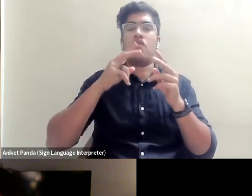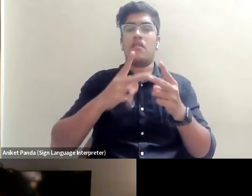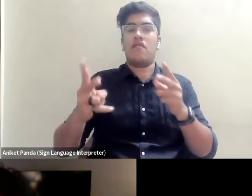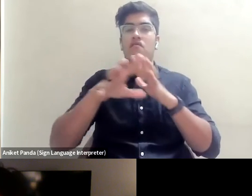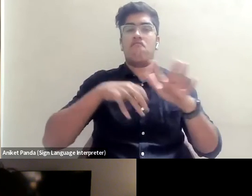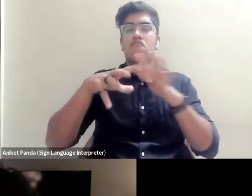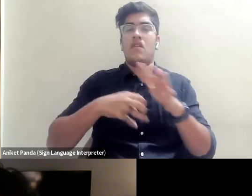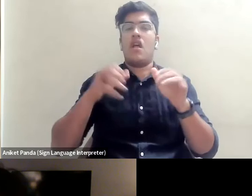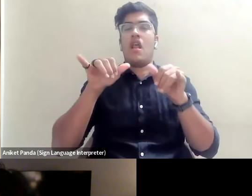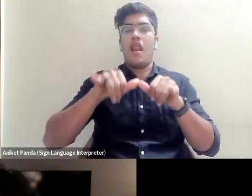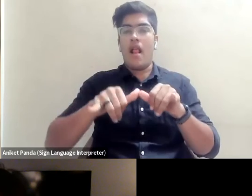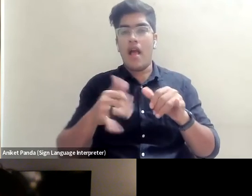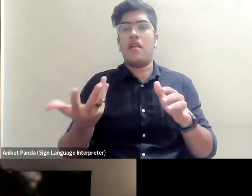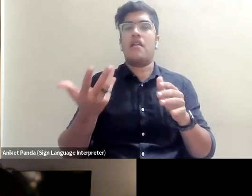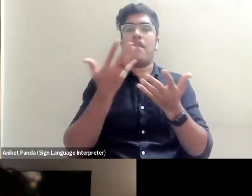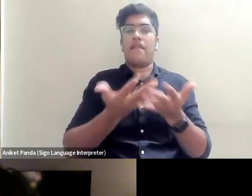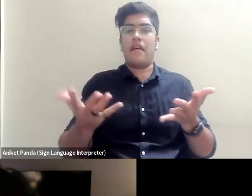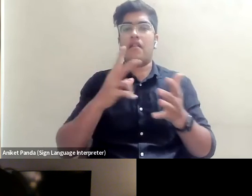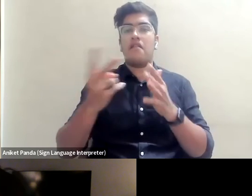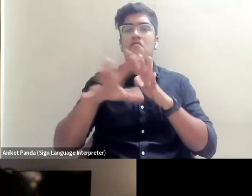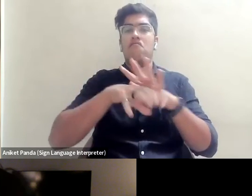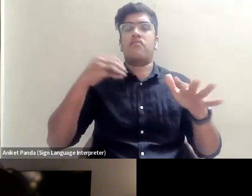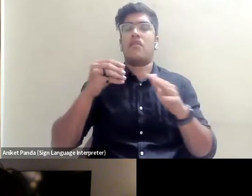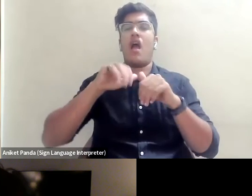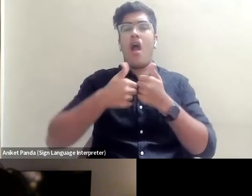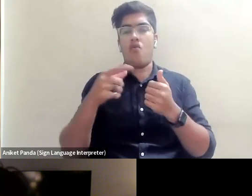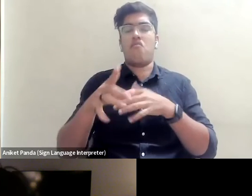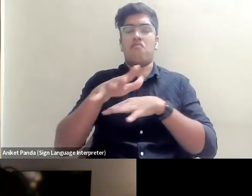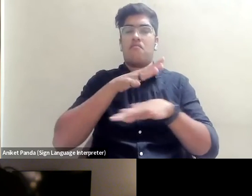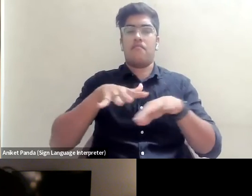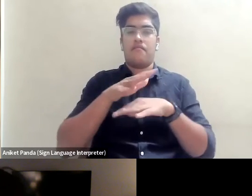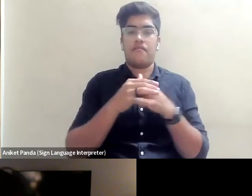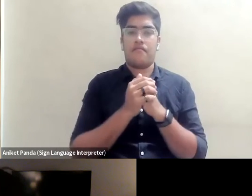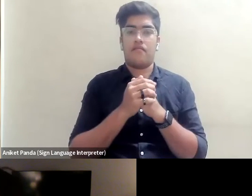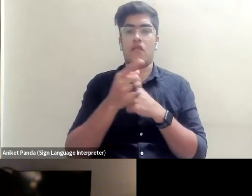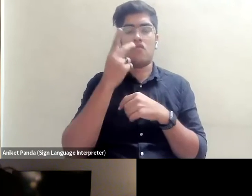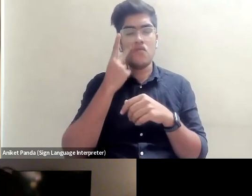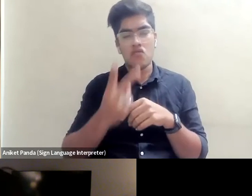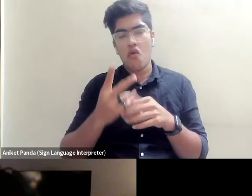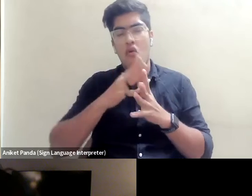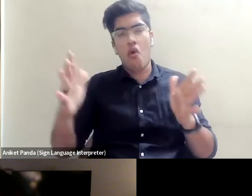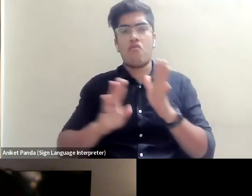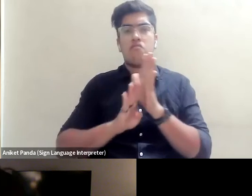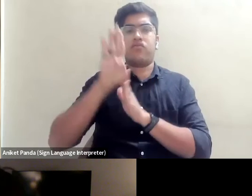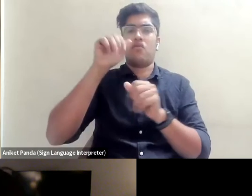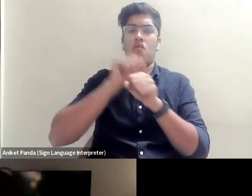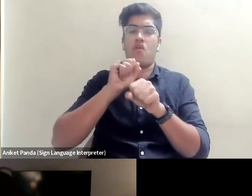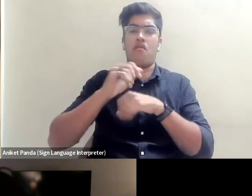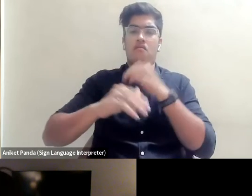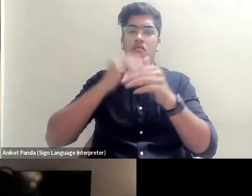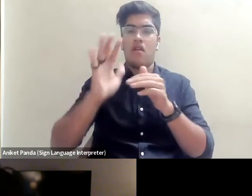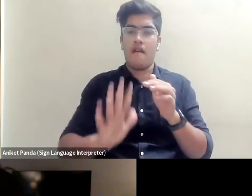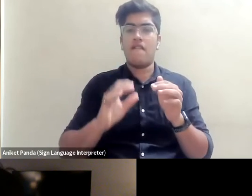land from the state. So you have this surge of economic activity, like there was the discovery of oil, the